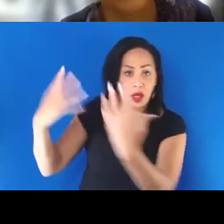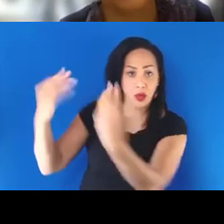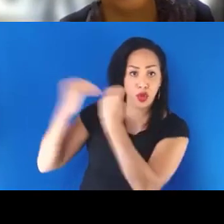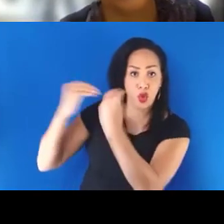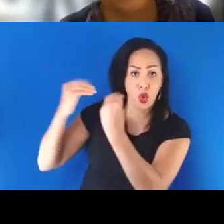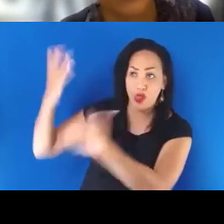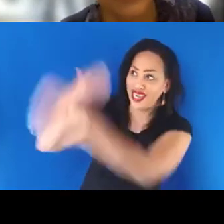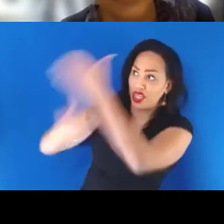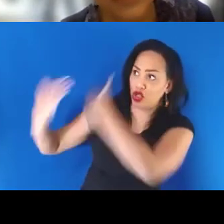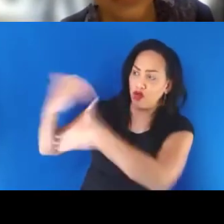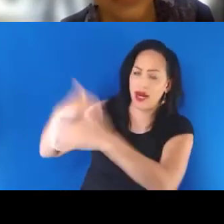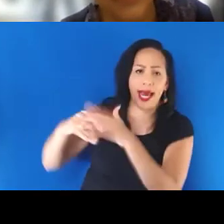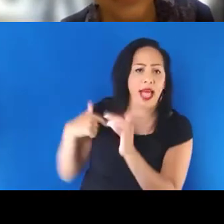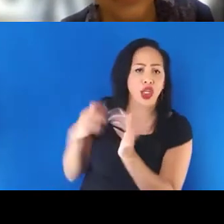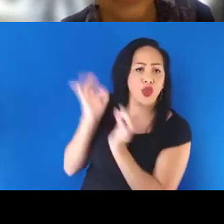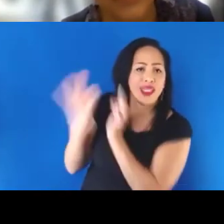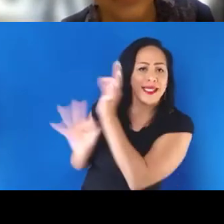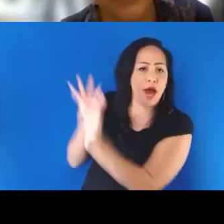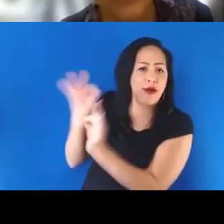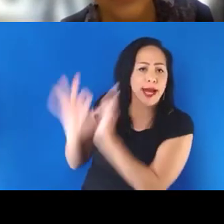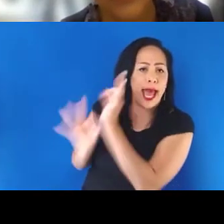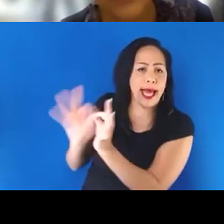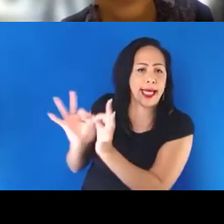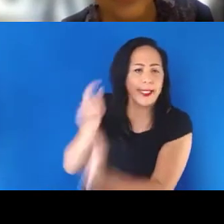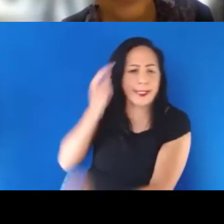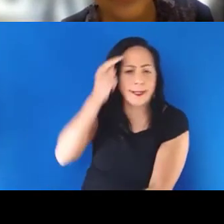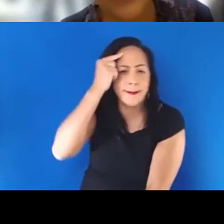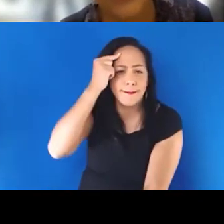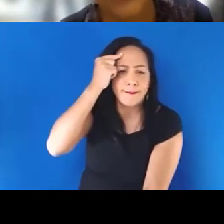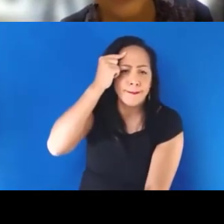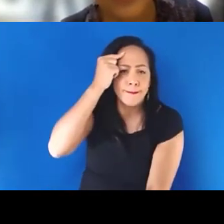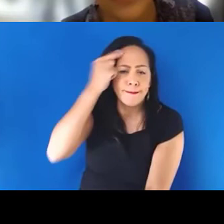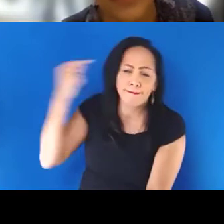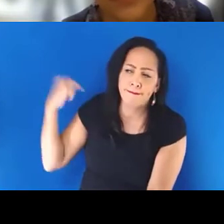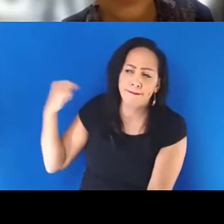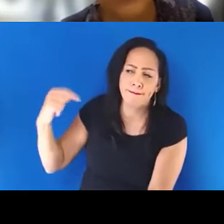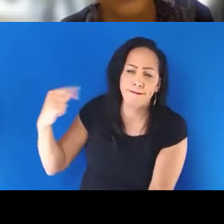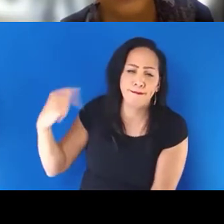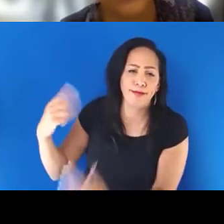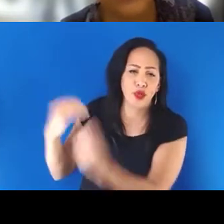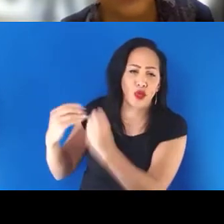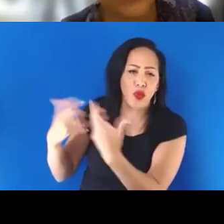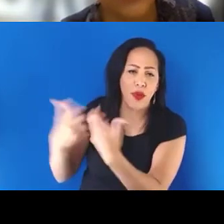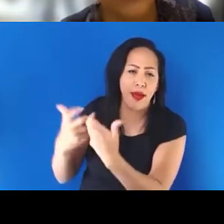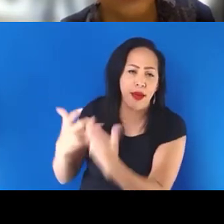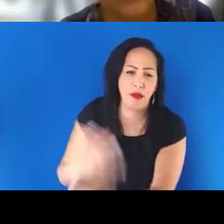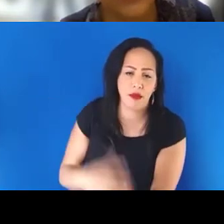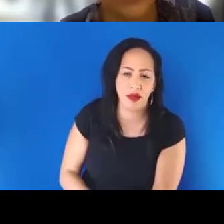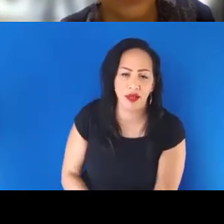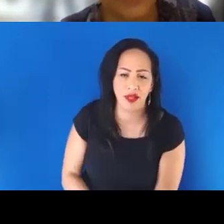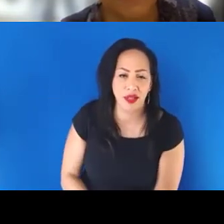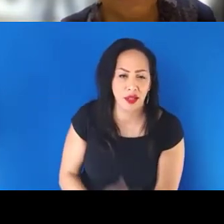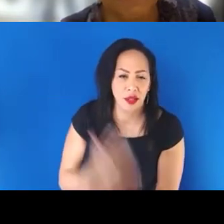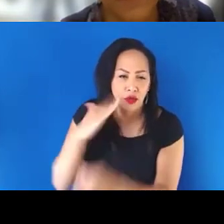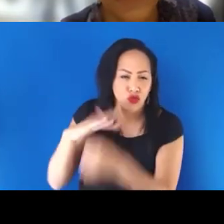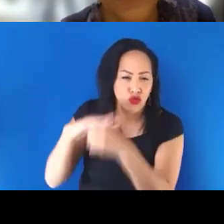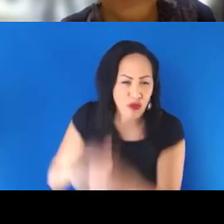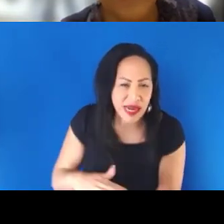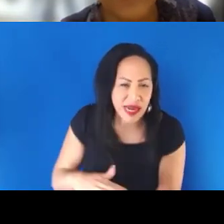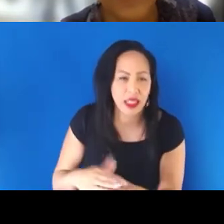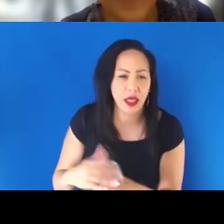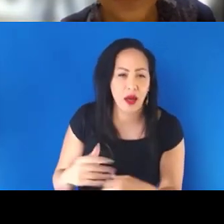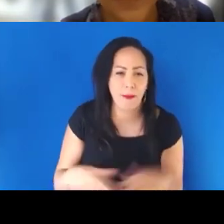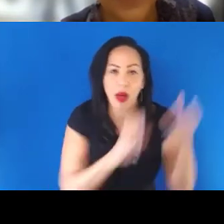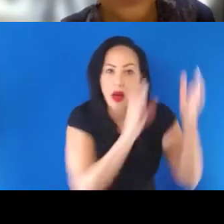because that, you know, that that racism, that casteism,